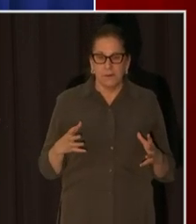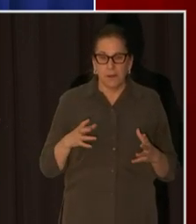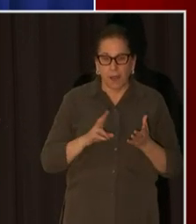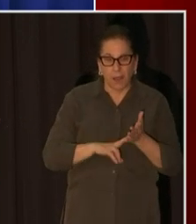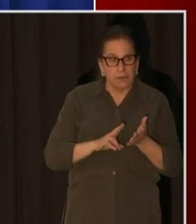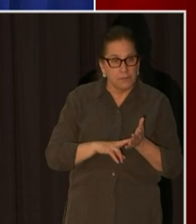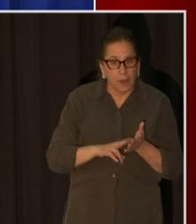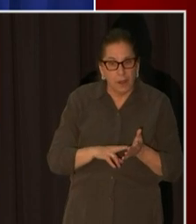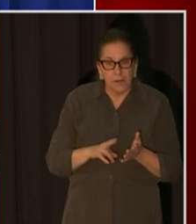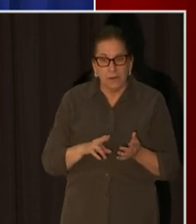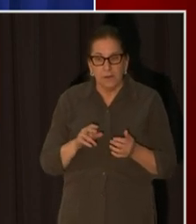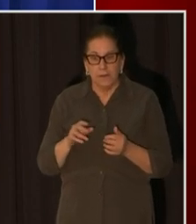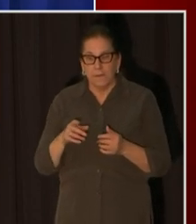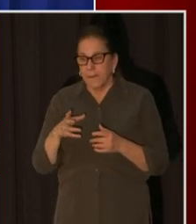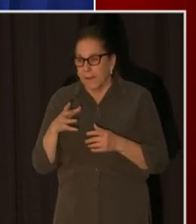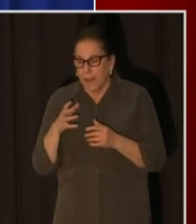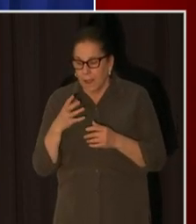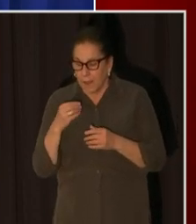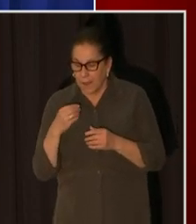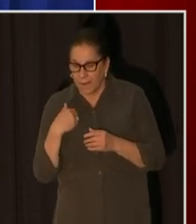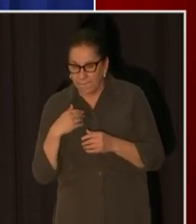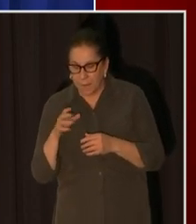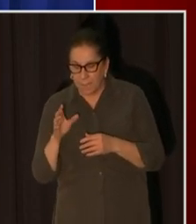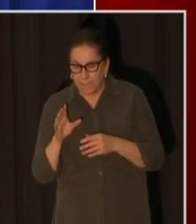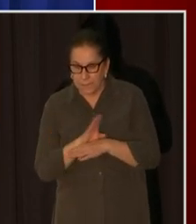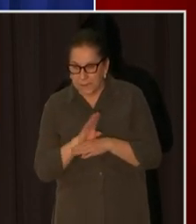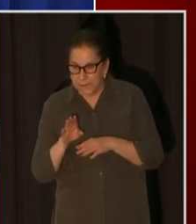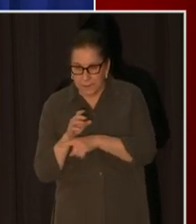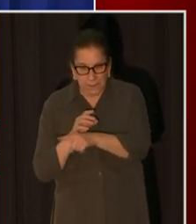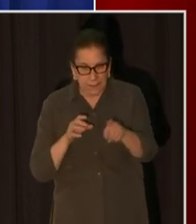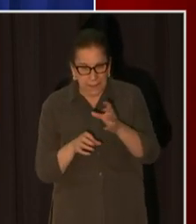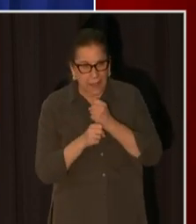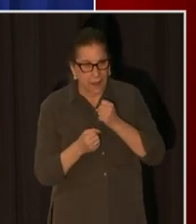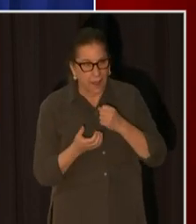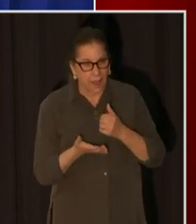727-3900. The caller had also asked about other supports, and at the